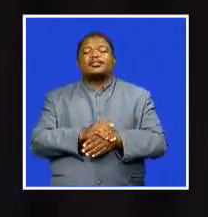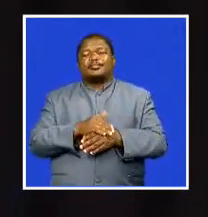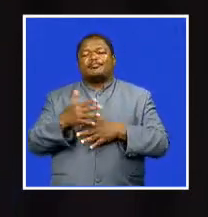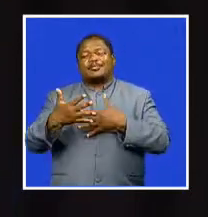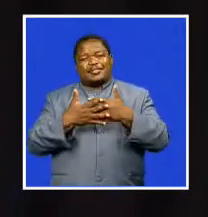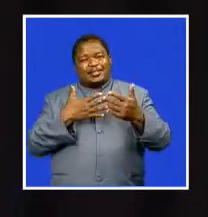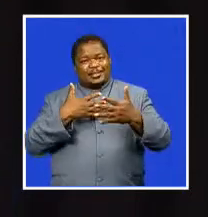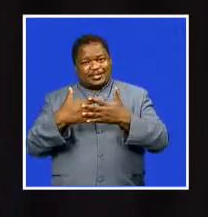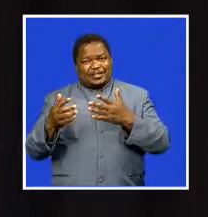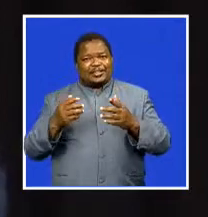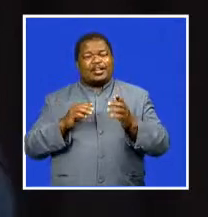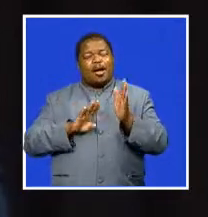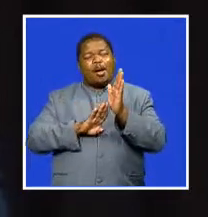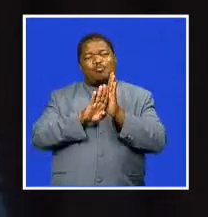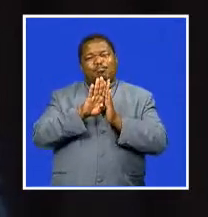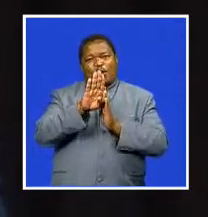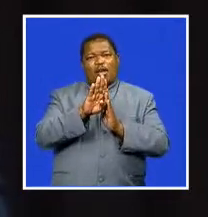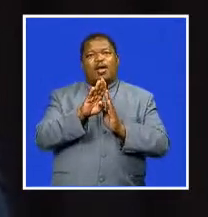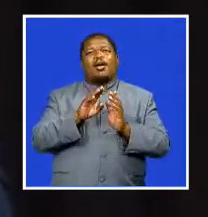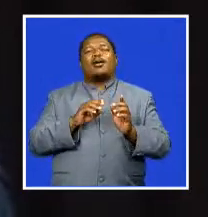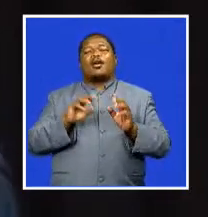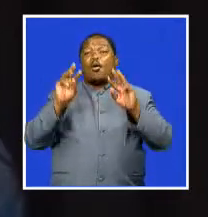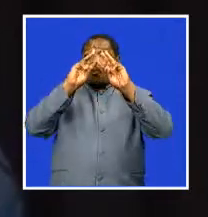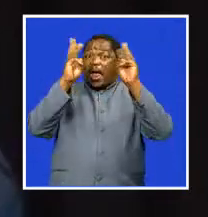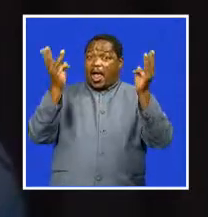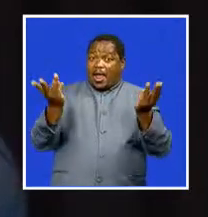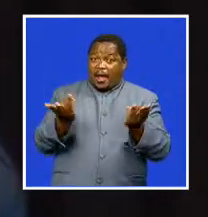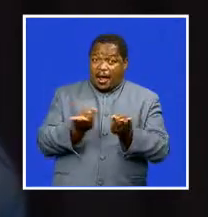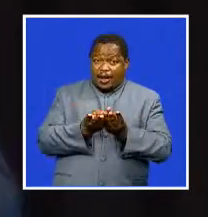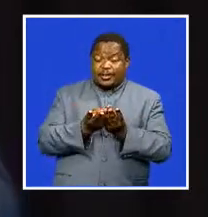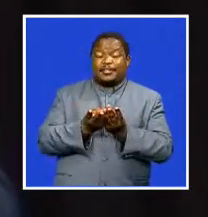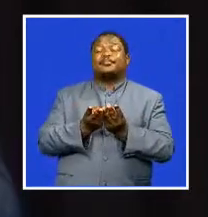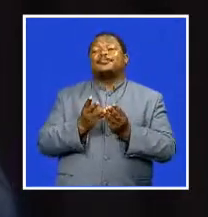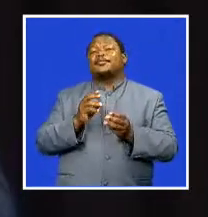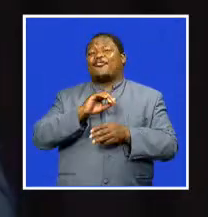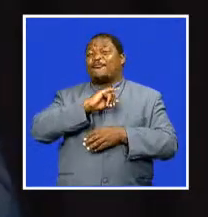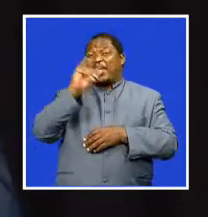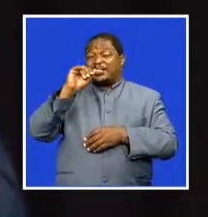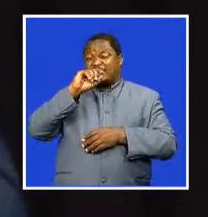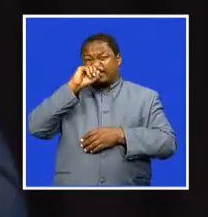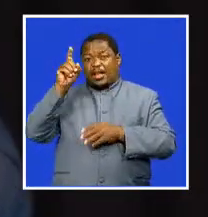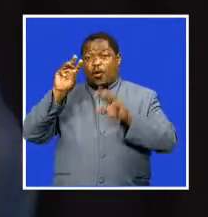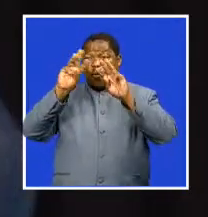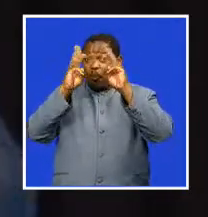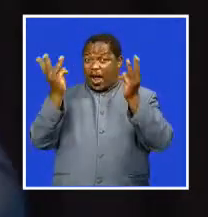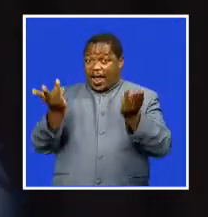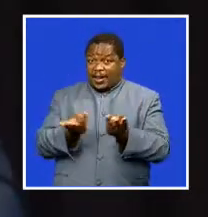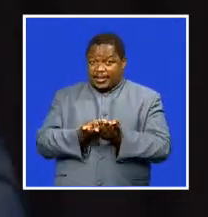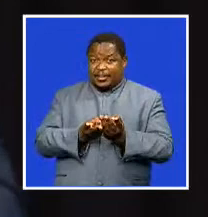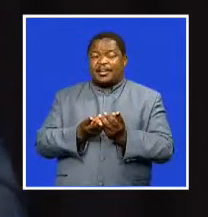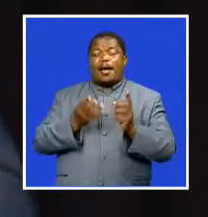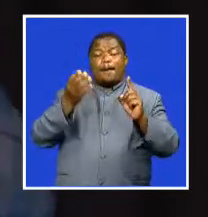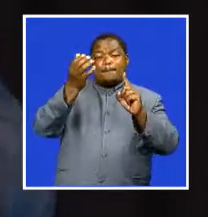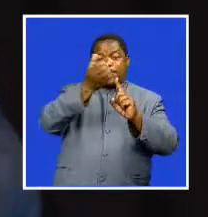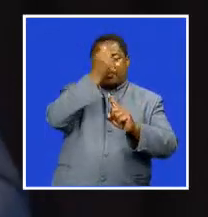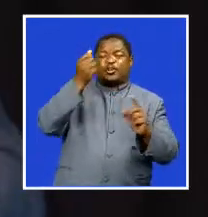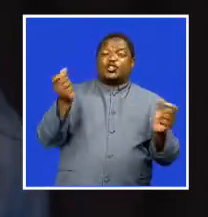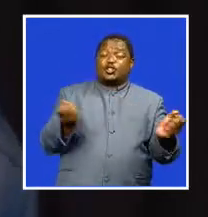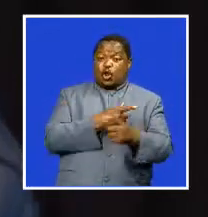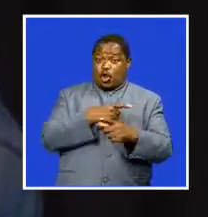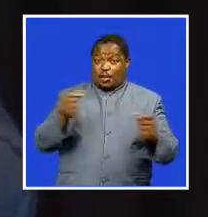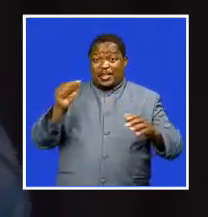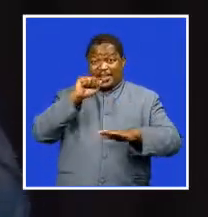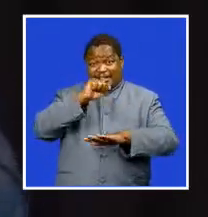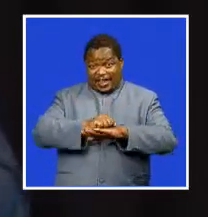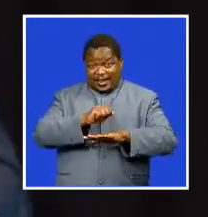lesi sekwekuthi nathi sesiya nje ku 2022 vision 2022 usho lokho bekunene ukuthi tempilo